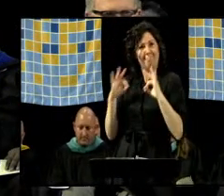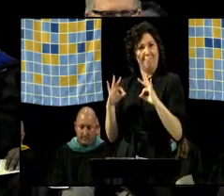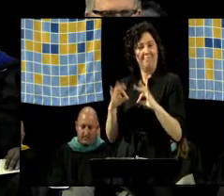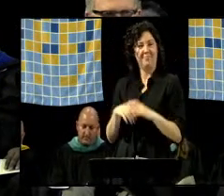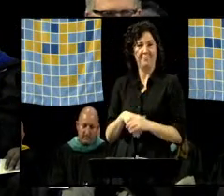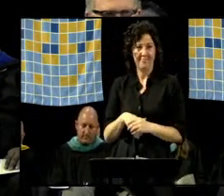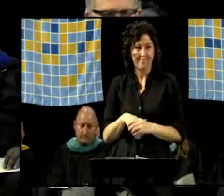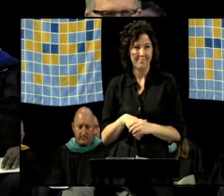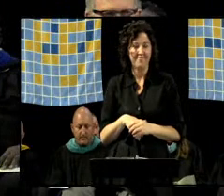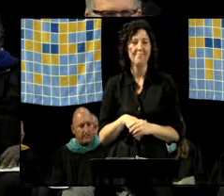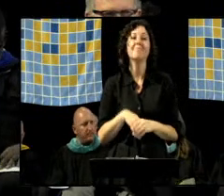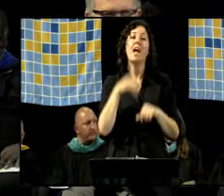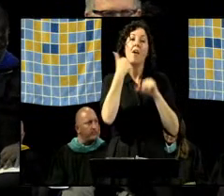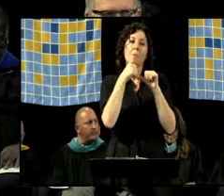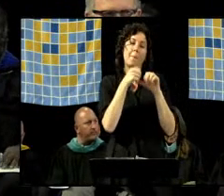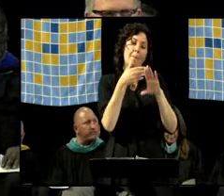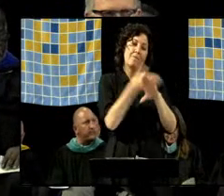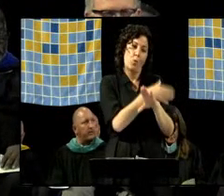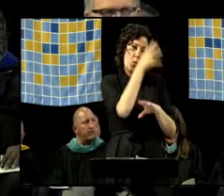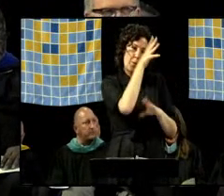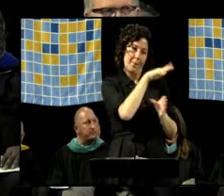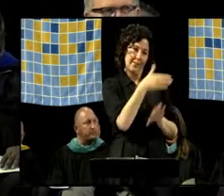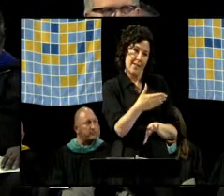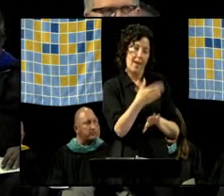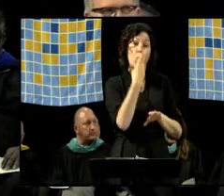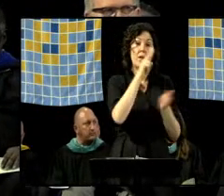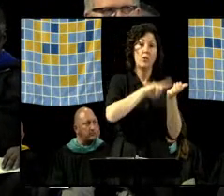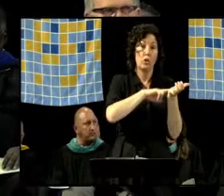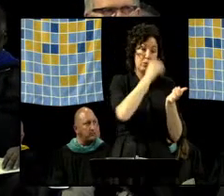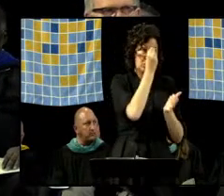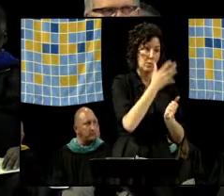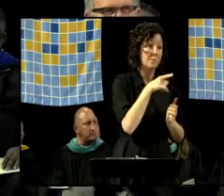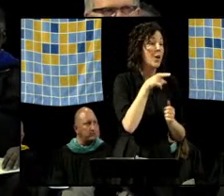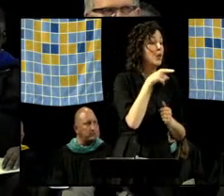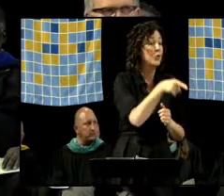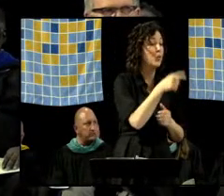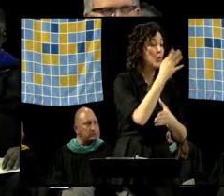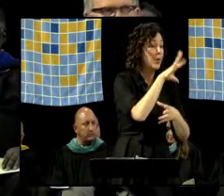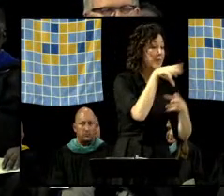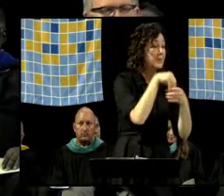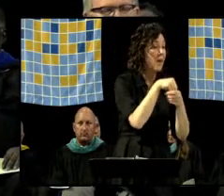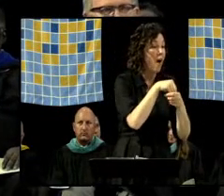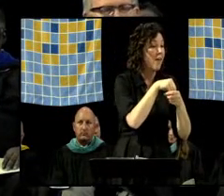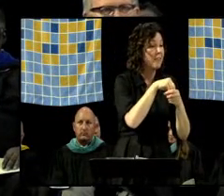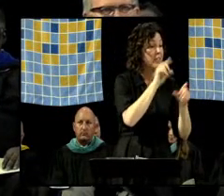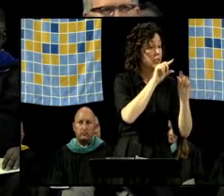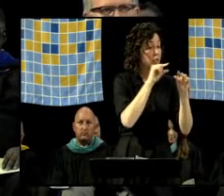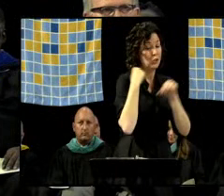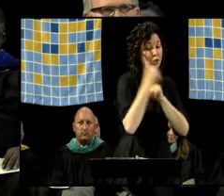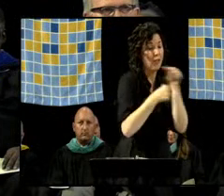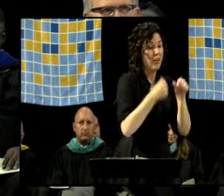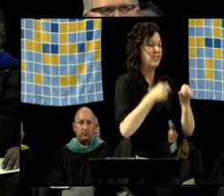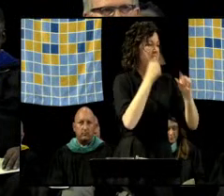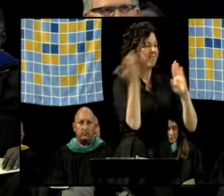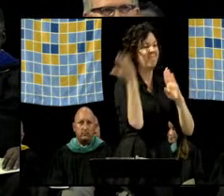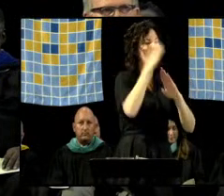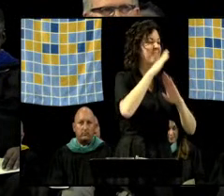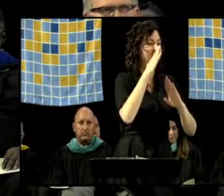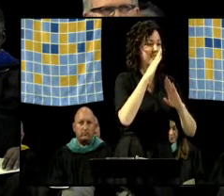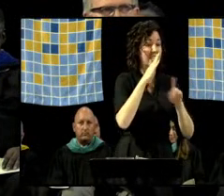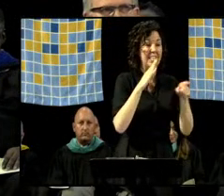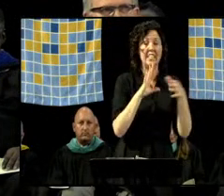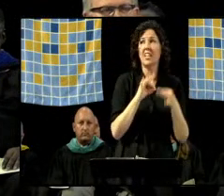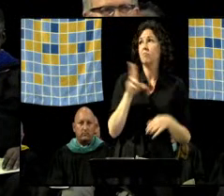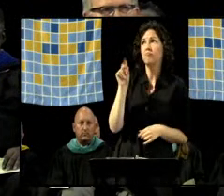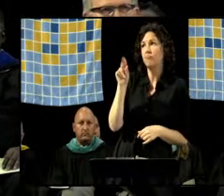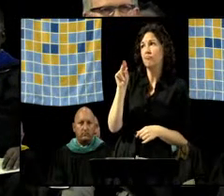he didn't believe that was true because he felt that each generation tried the very best they could. I hope the future says that about us